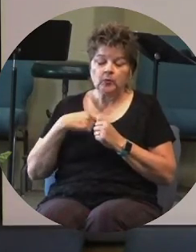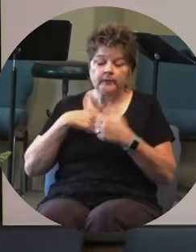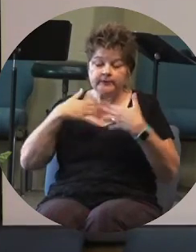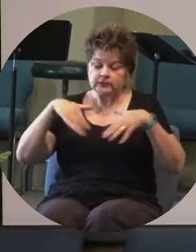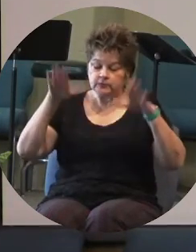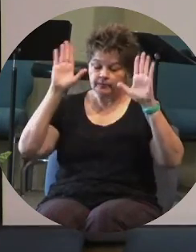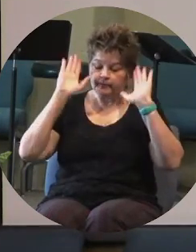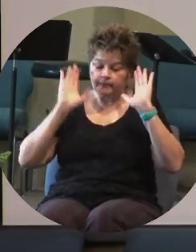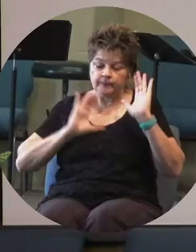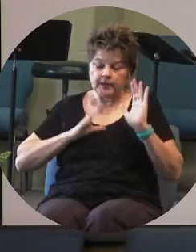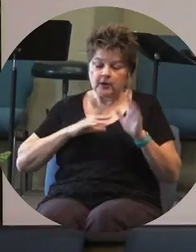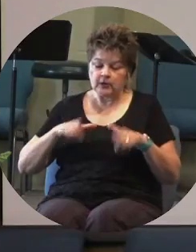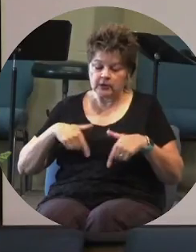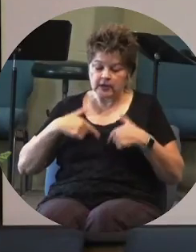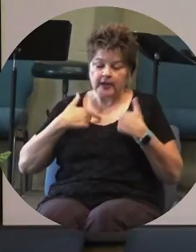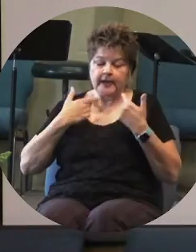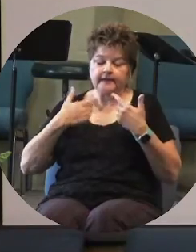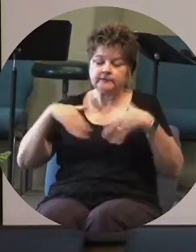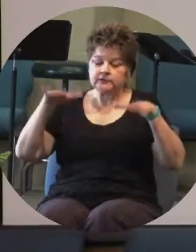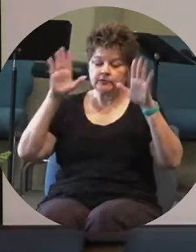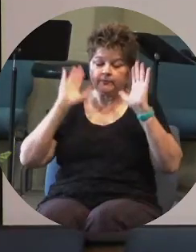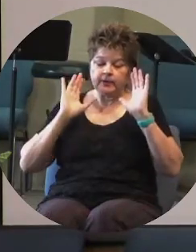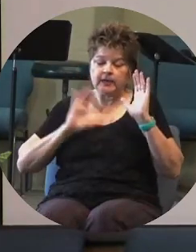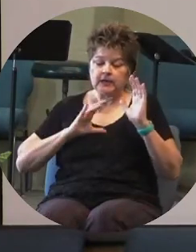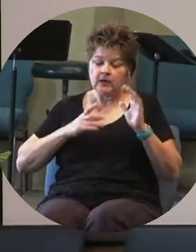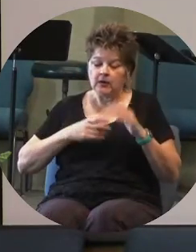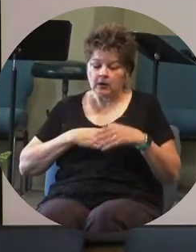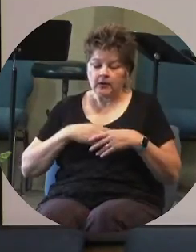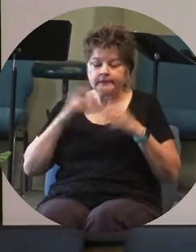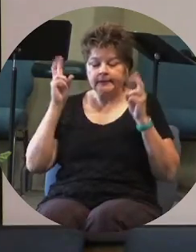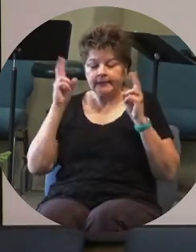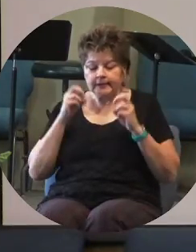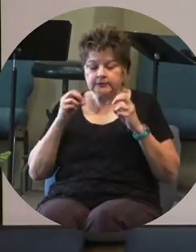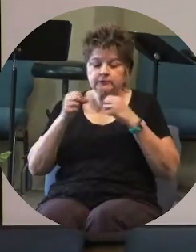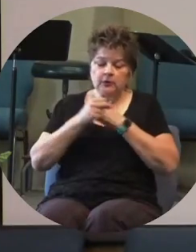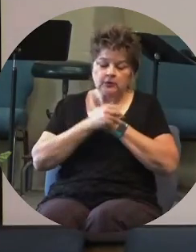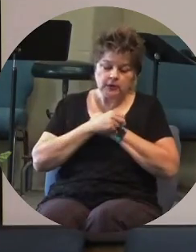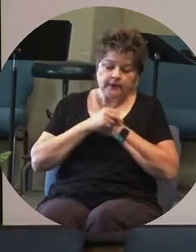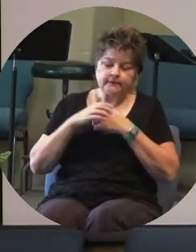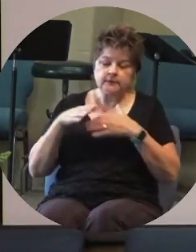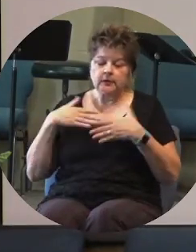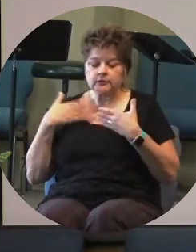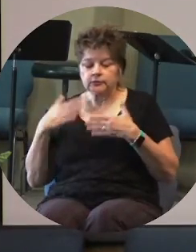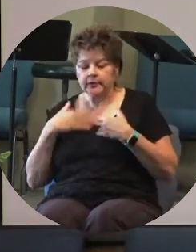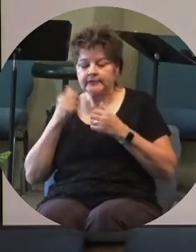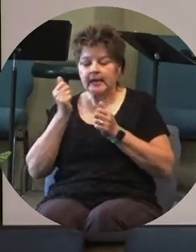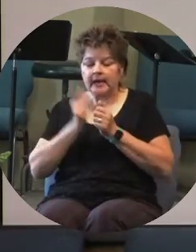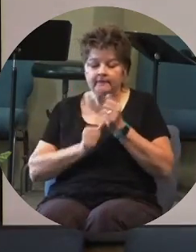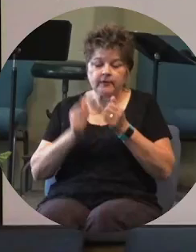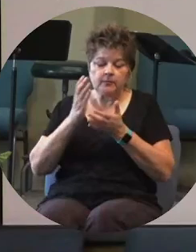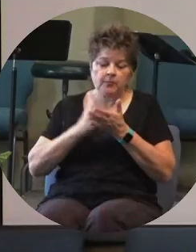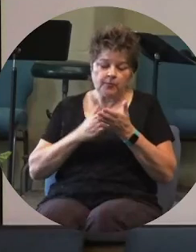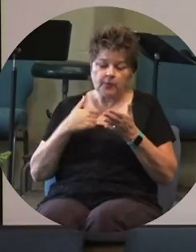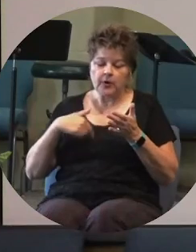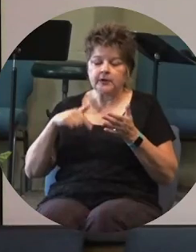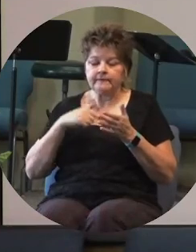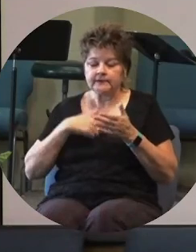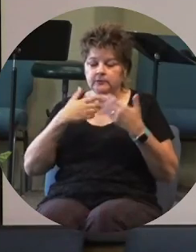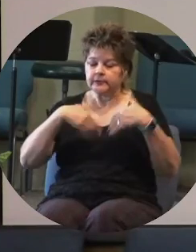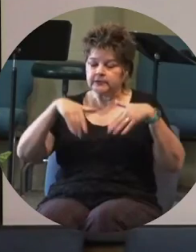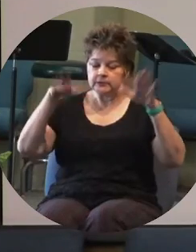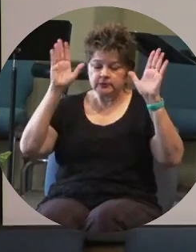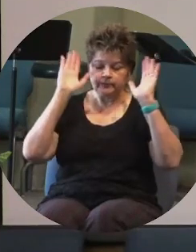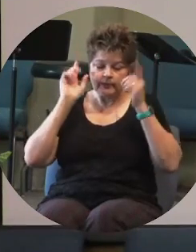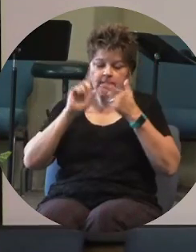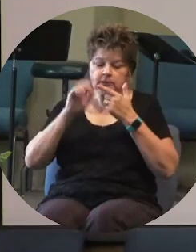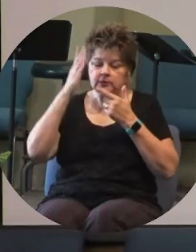our lives to you. We would submit our woes, our cares, our loves, our joys. Every bit of us, that we just submitted to you this